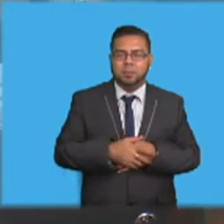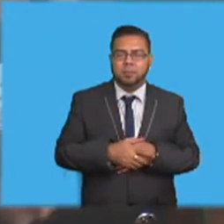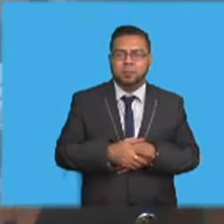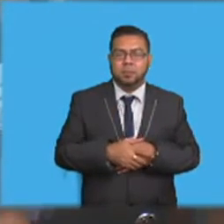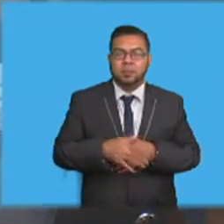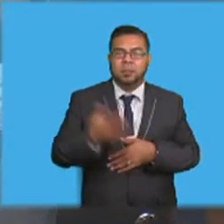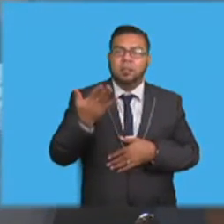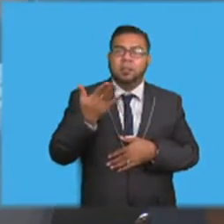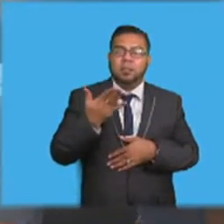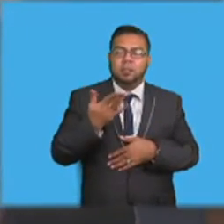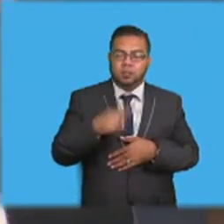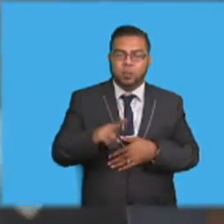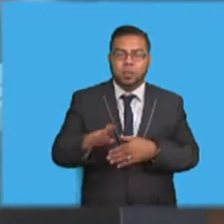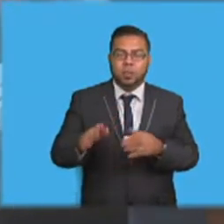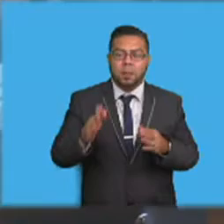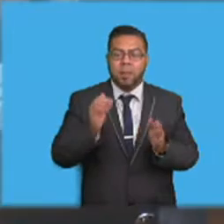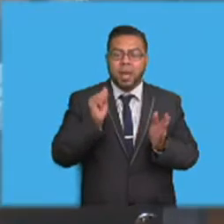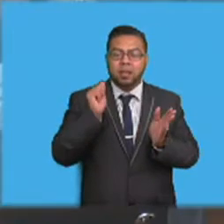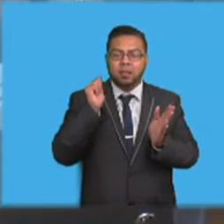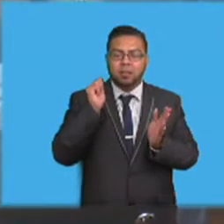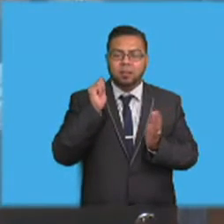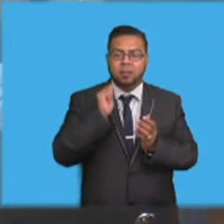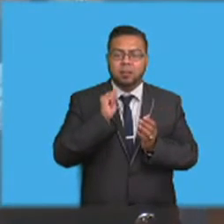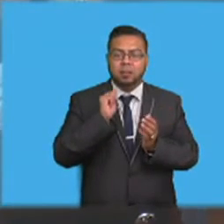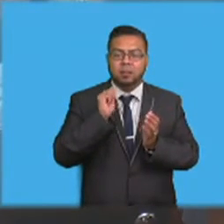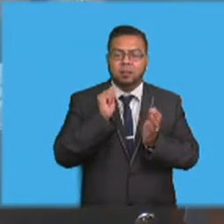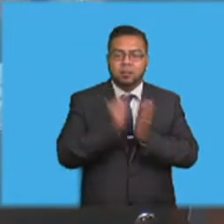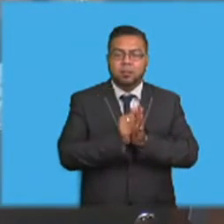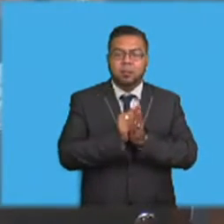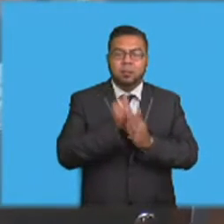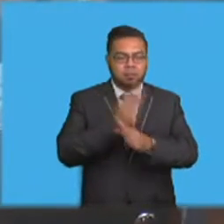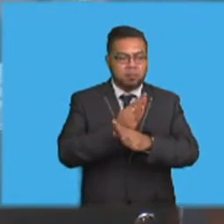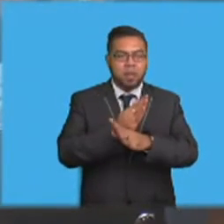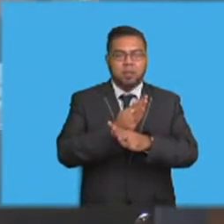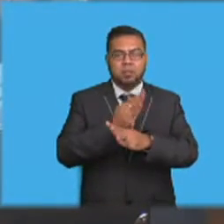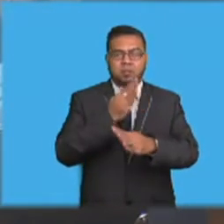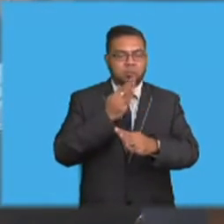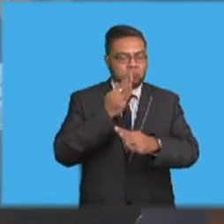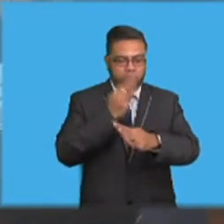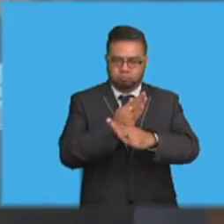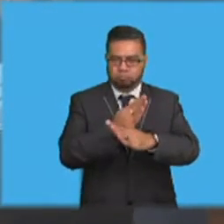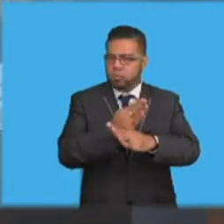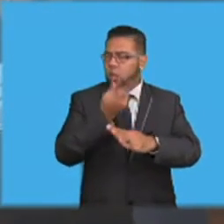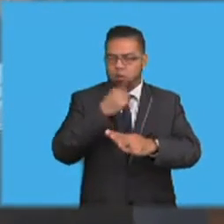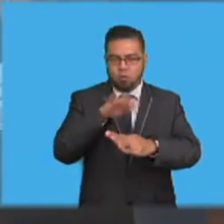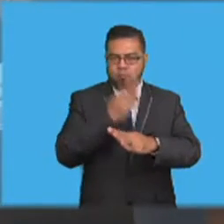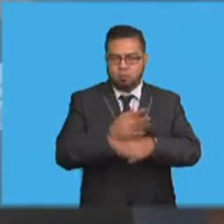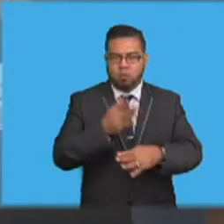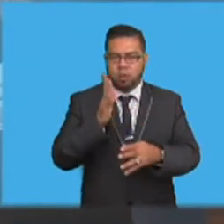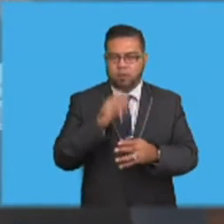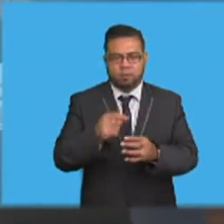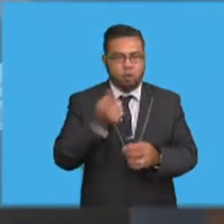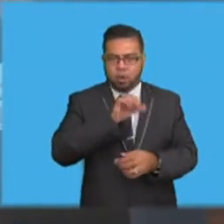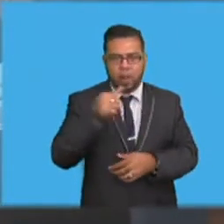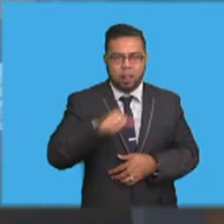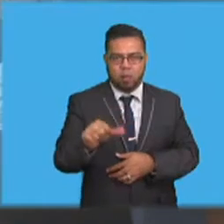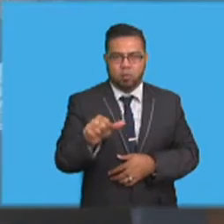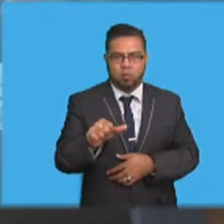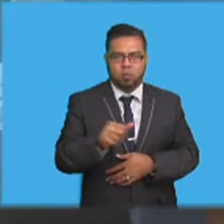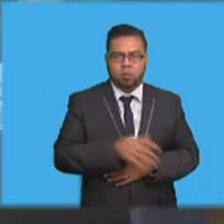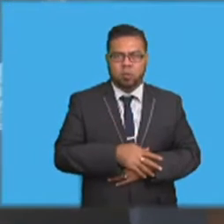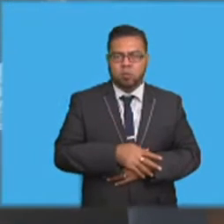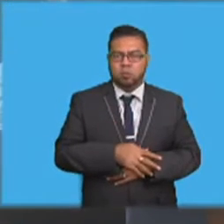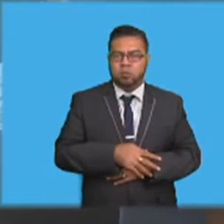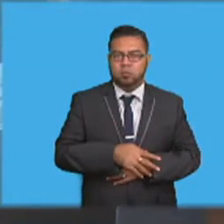to the ban on UBA is a long outstanding issue. In fact,